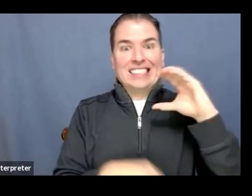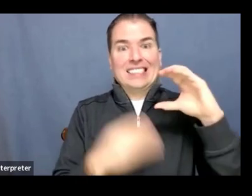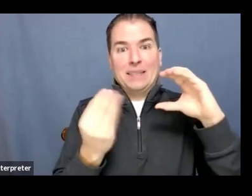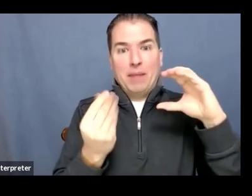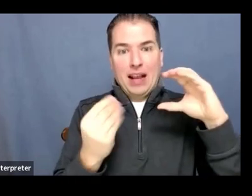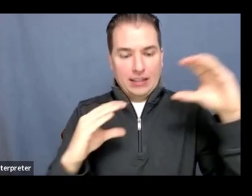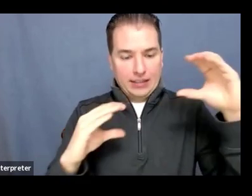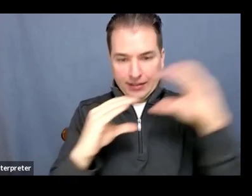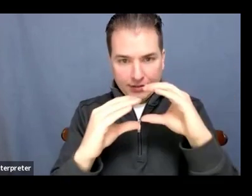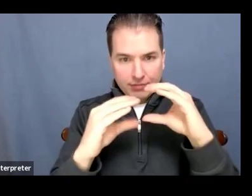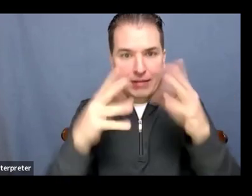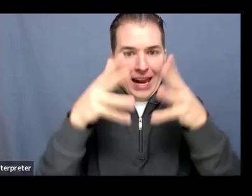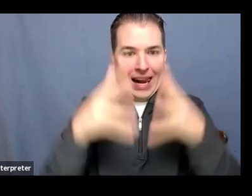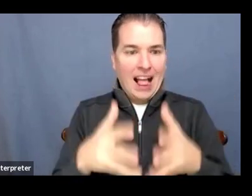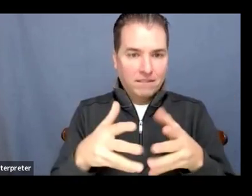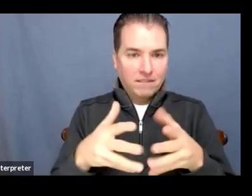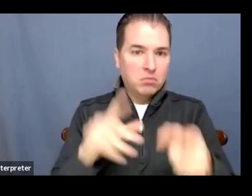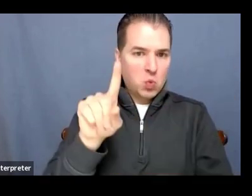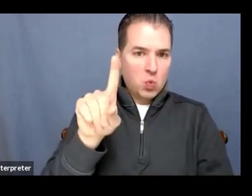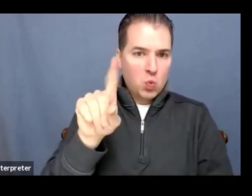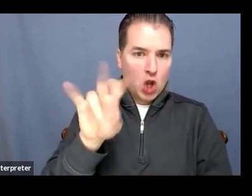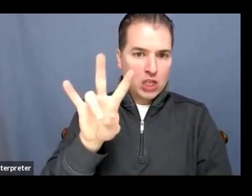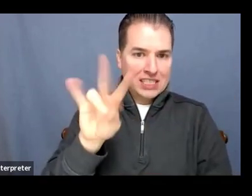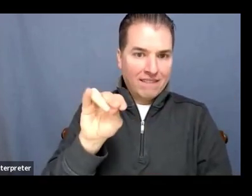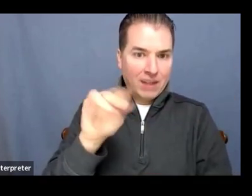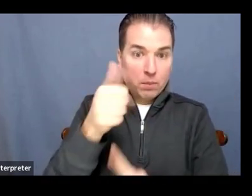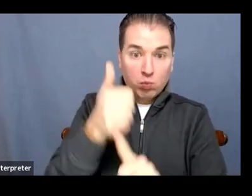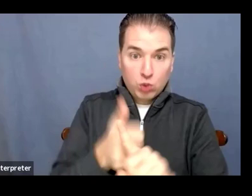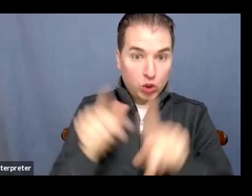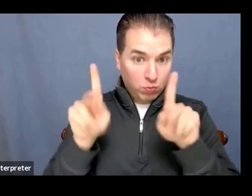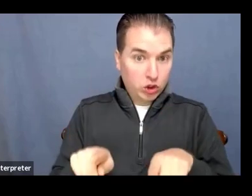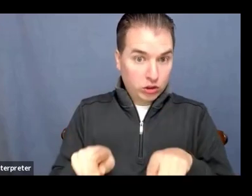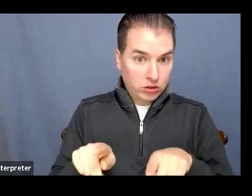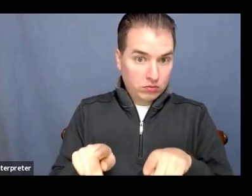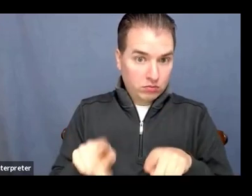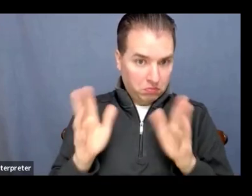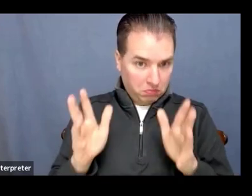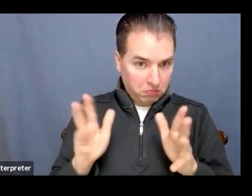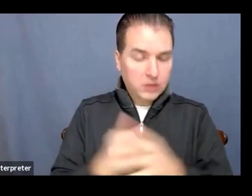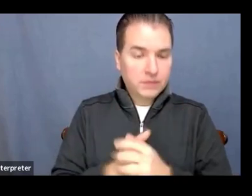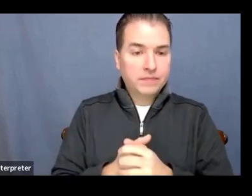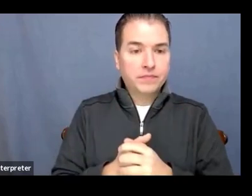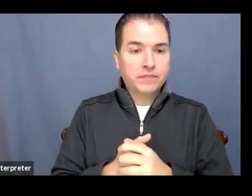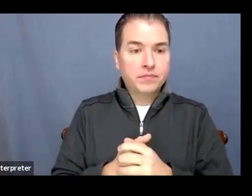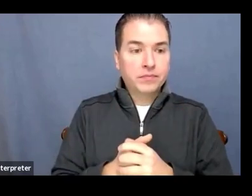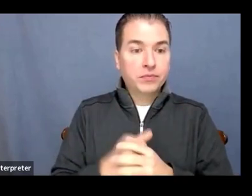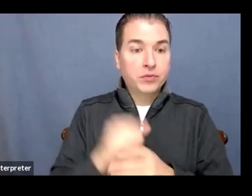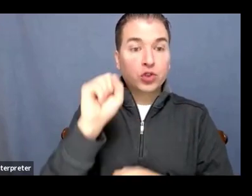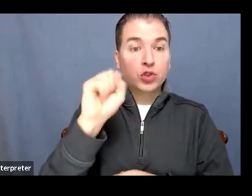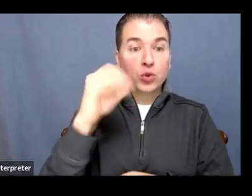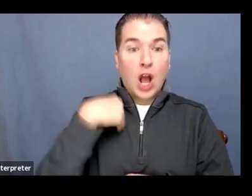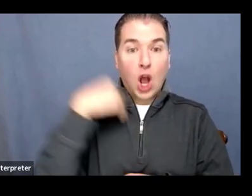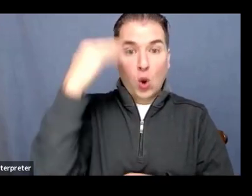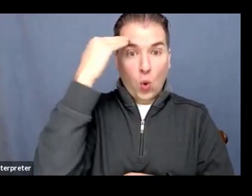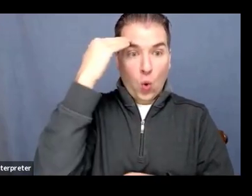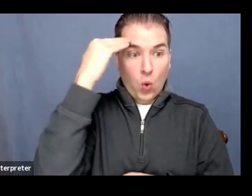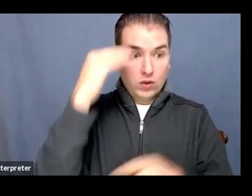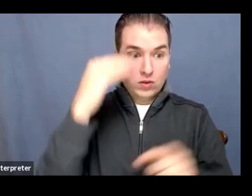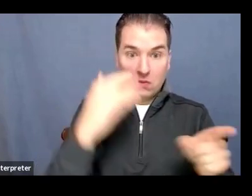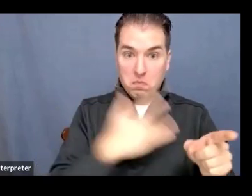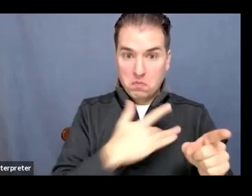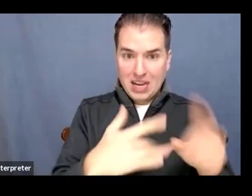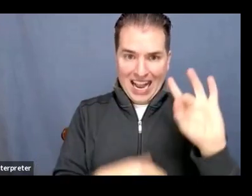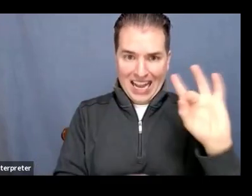Okay, so let's do a quick summary, right? So based on my research, I know that the average spend per purchase